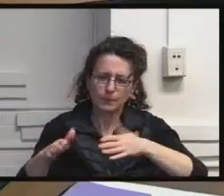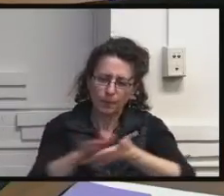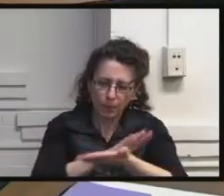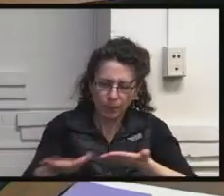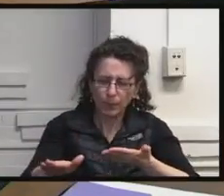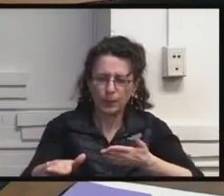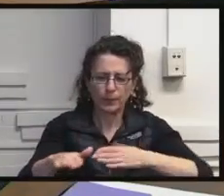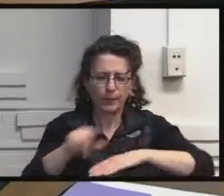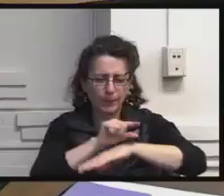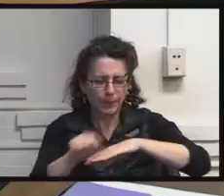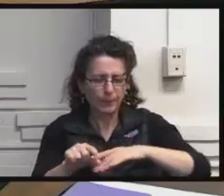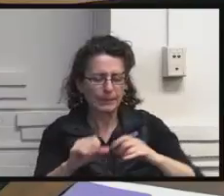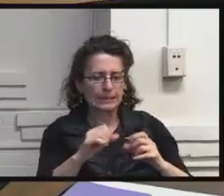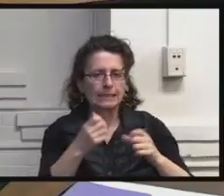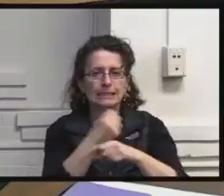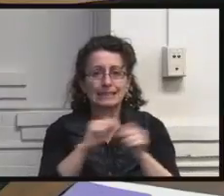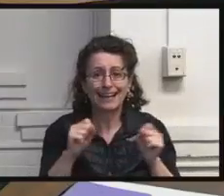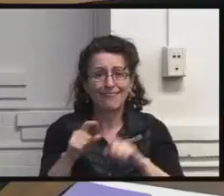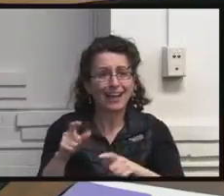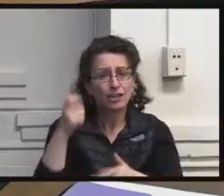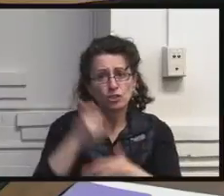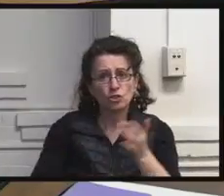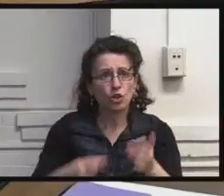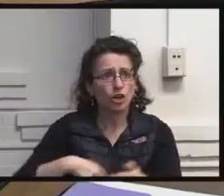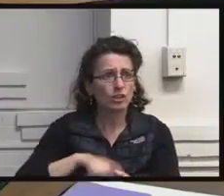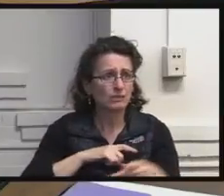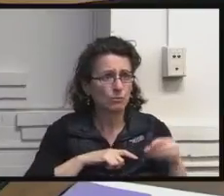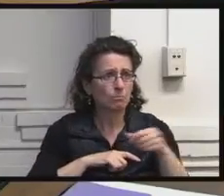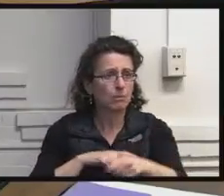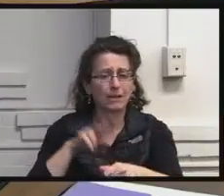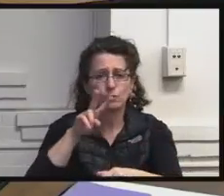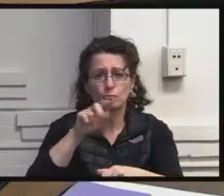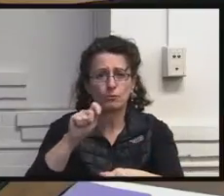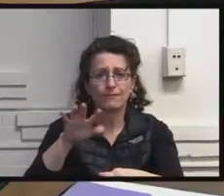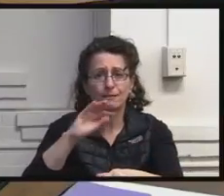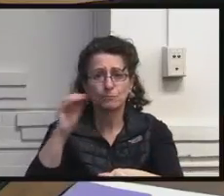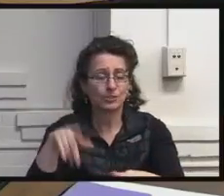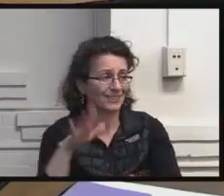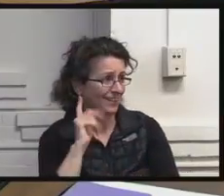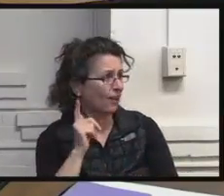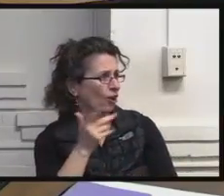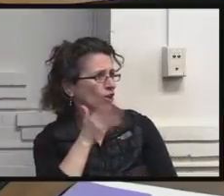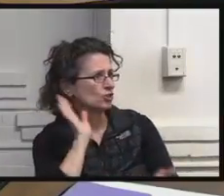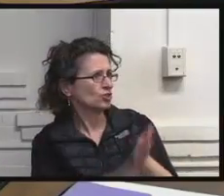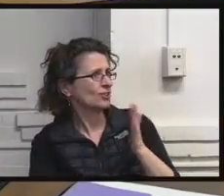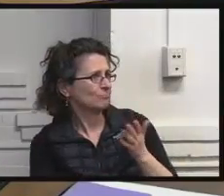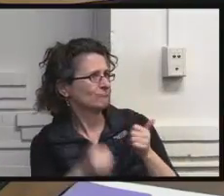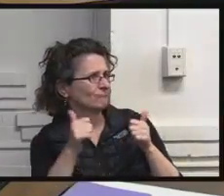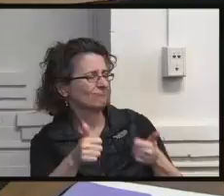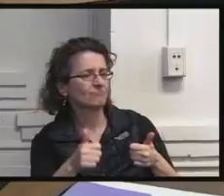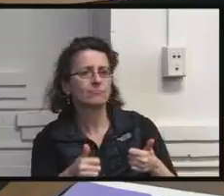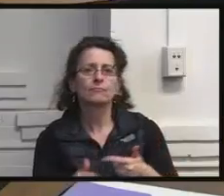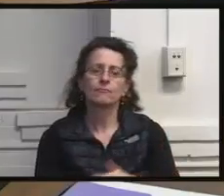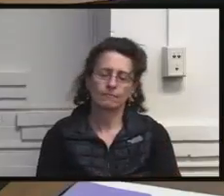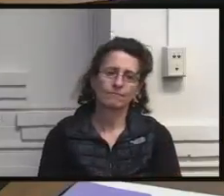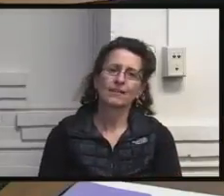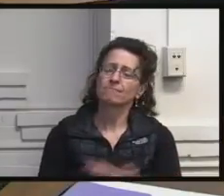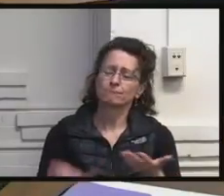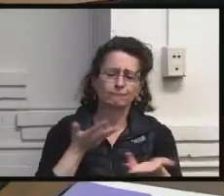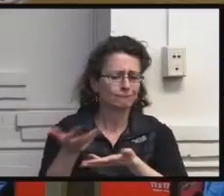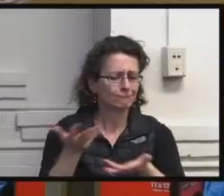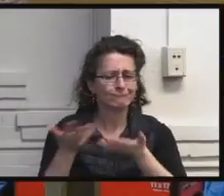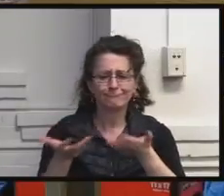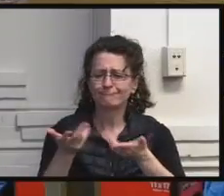way and charging us 2.5% of the cost is it's a bargain deal. Fantastic. So, thank you. And I do appreciate it. It is a two-way